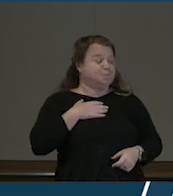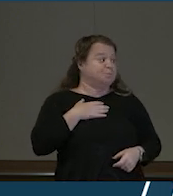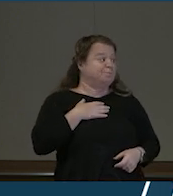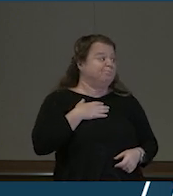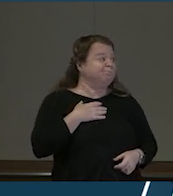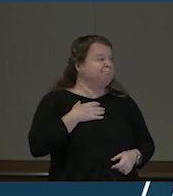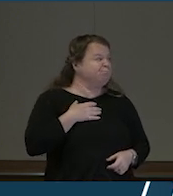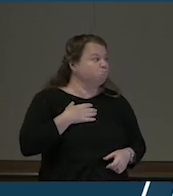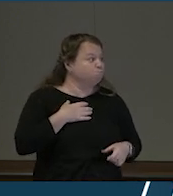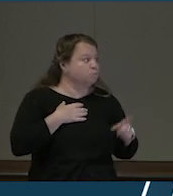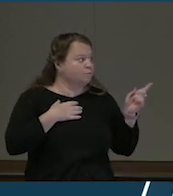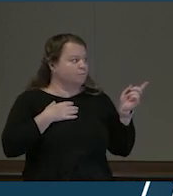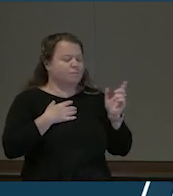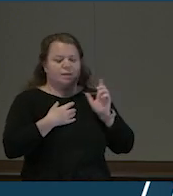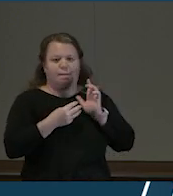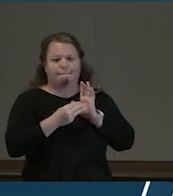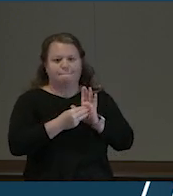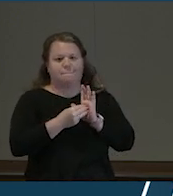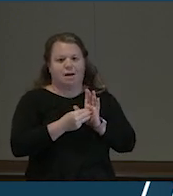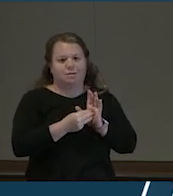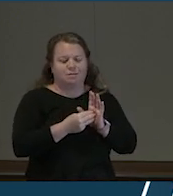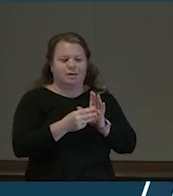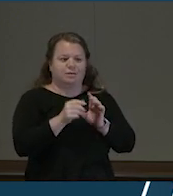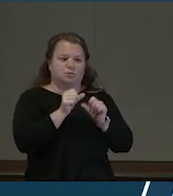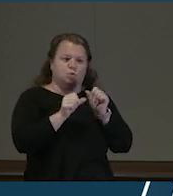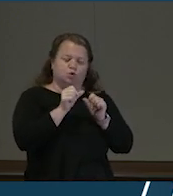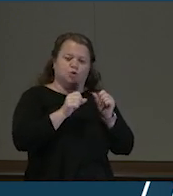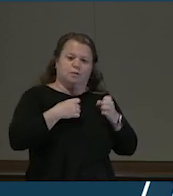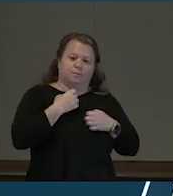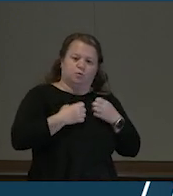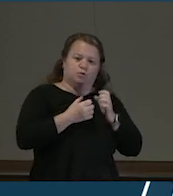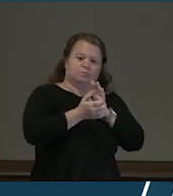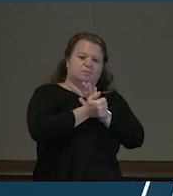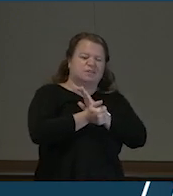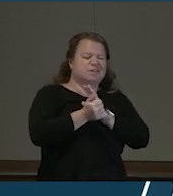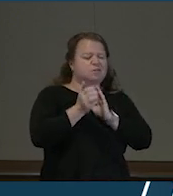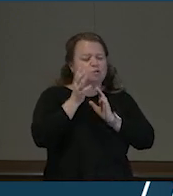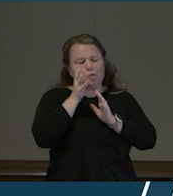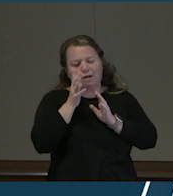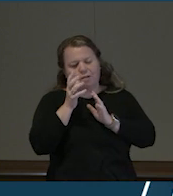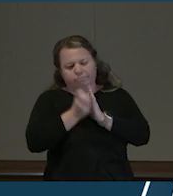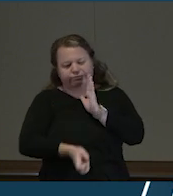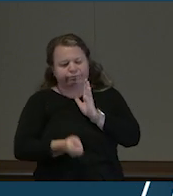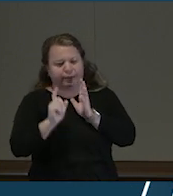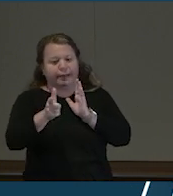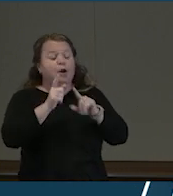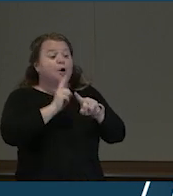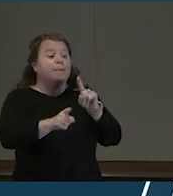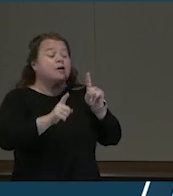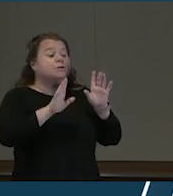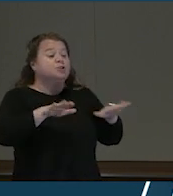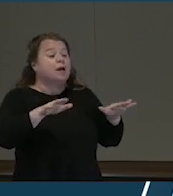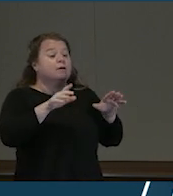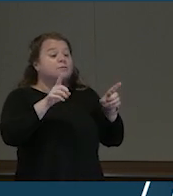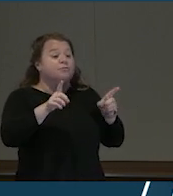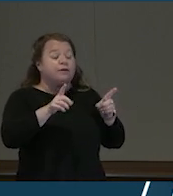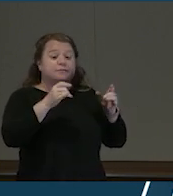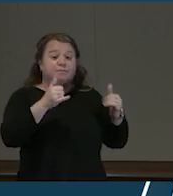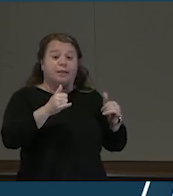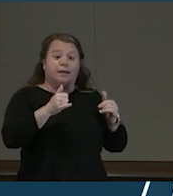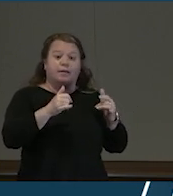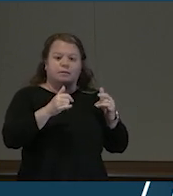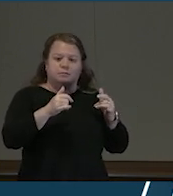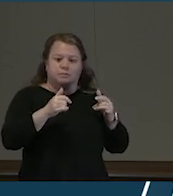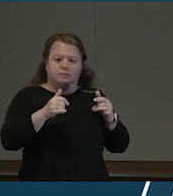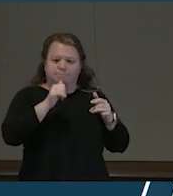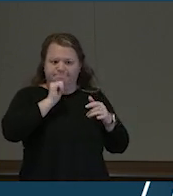When we're modeling the social and emotional skills, which we'll dive deeper into, but with child-directed play, we're being patient and we're